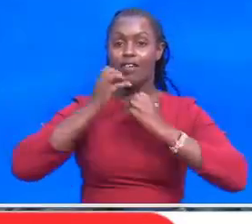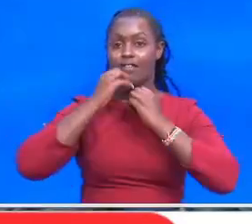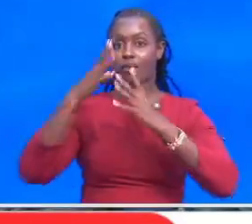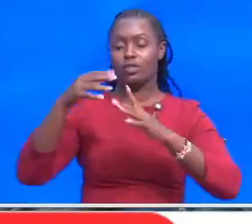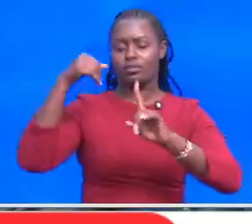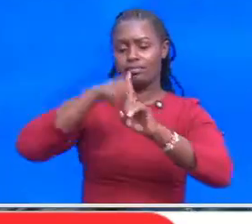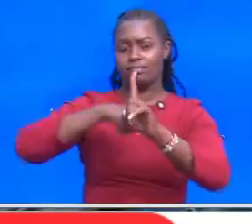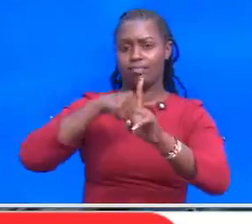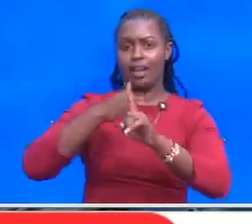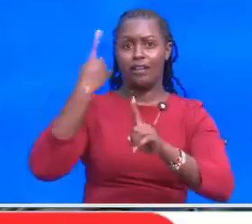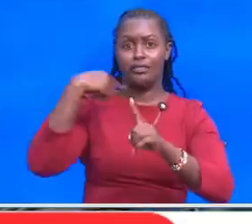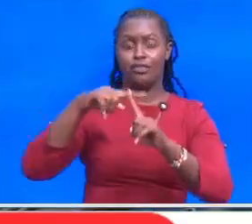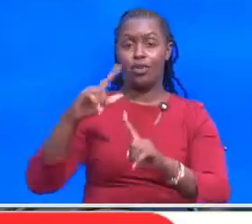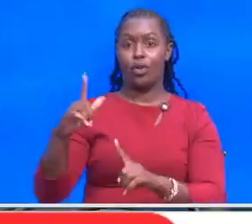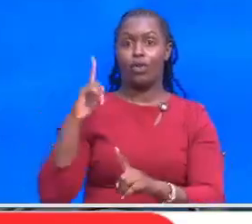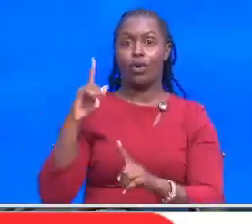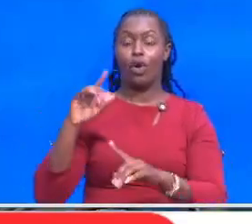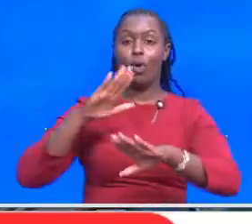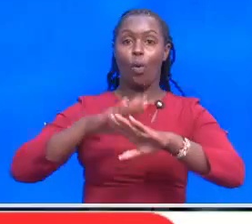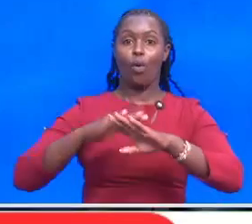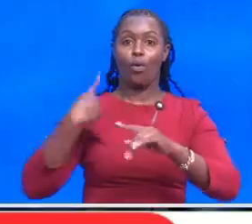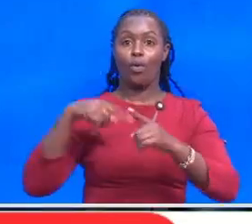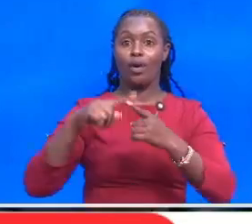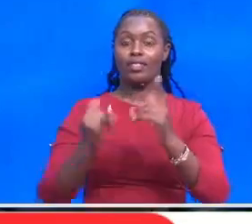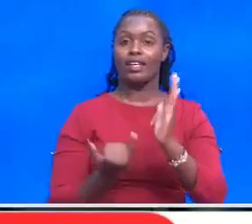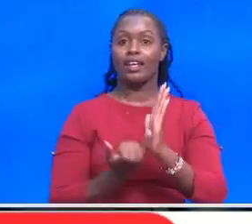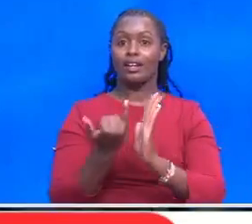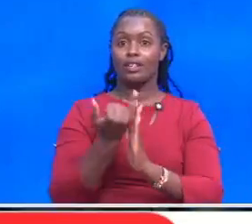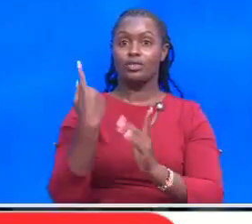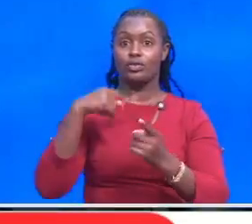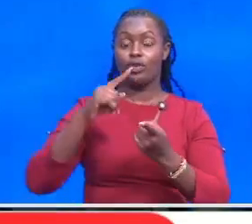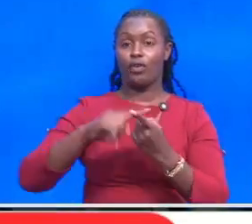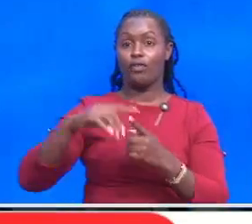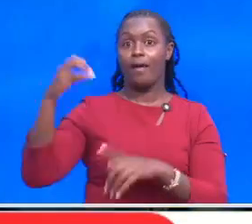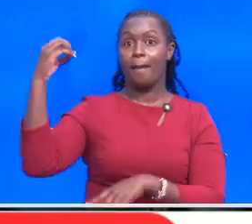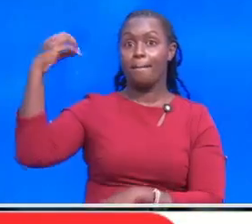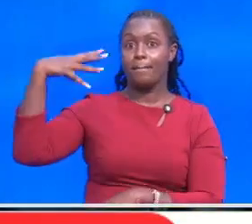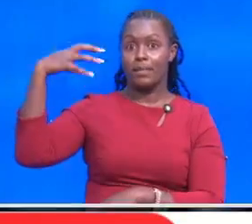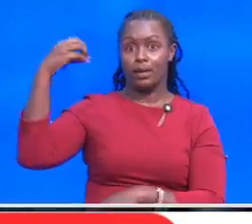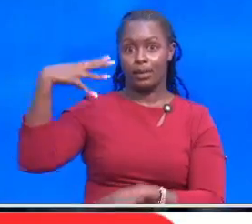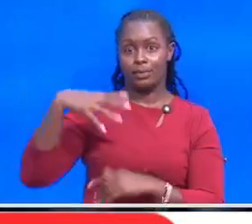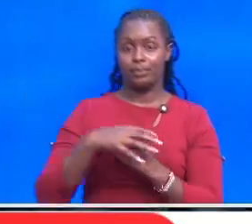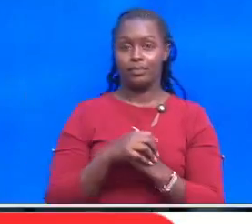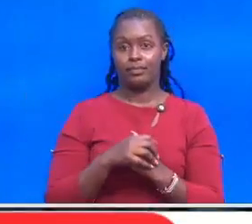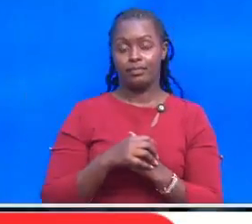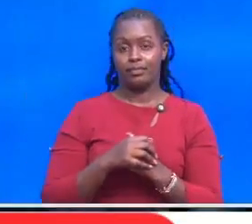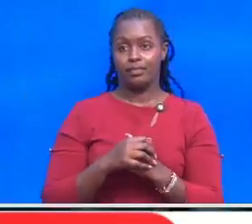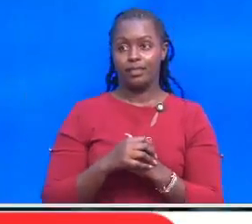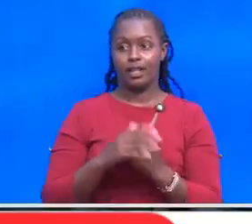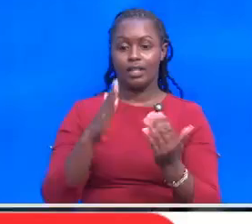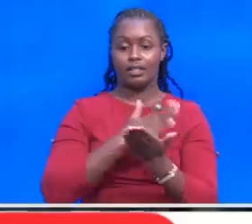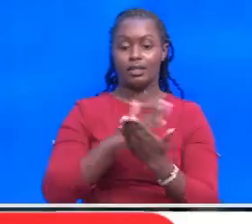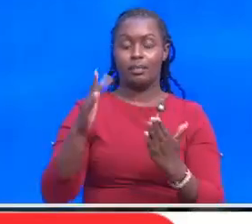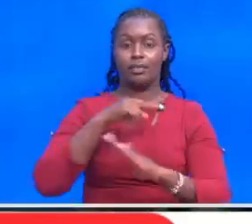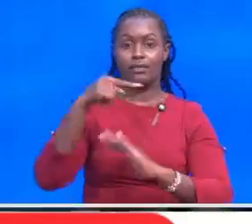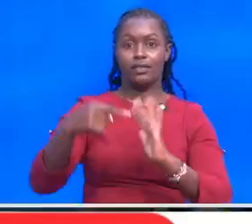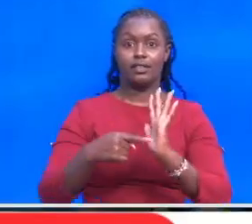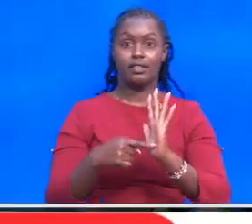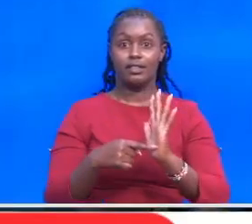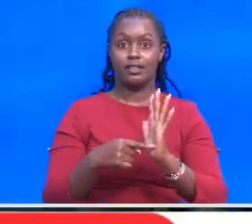legal implications on the pricing of electricity. This is a way to go to so as to unravel some of these